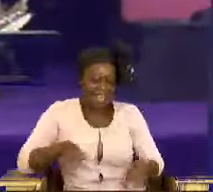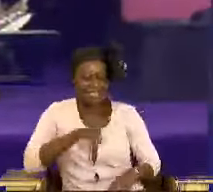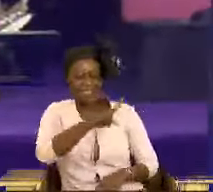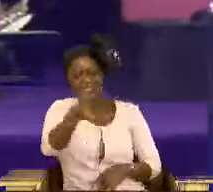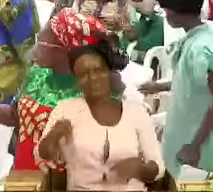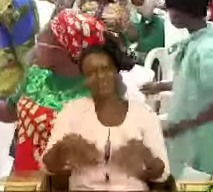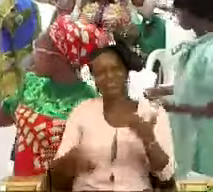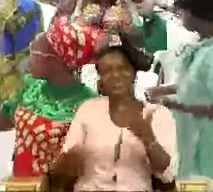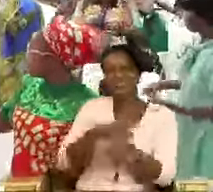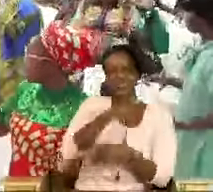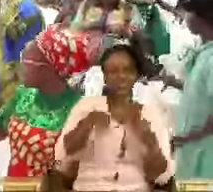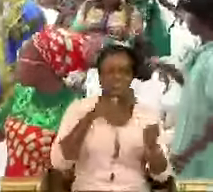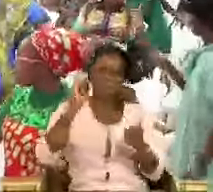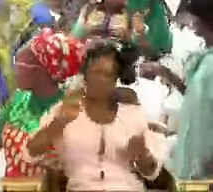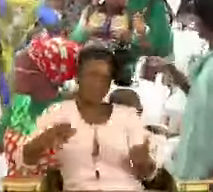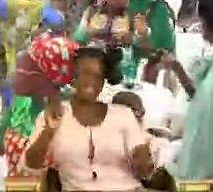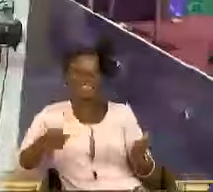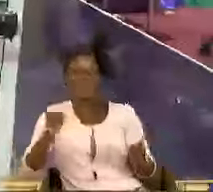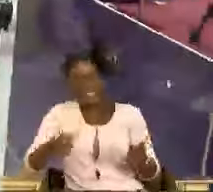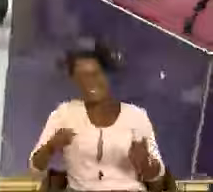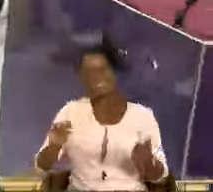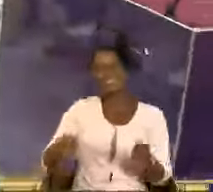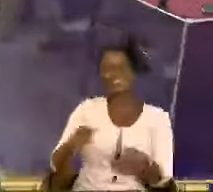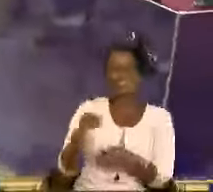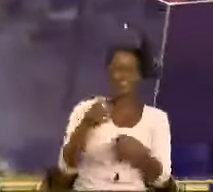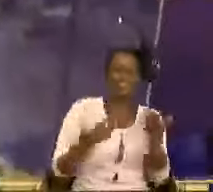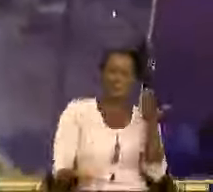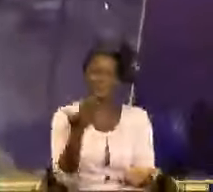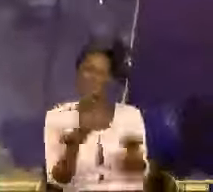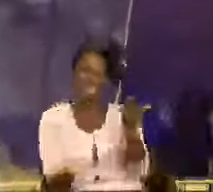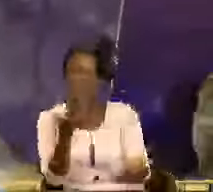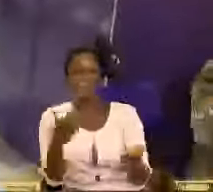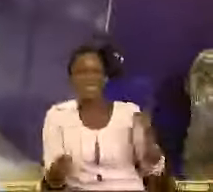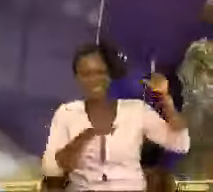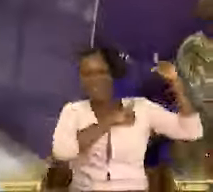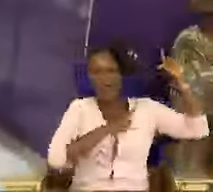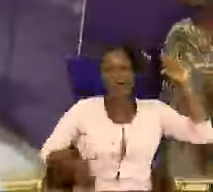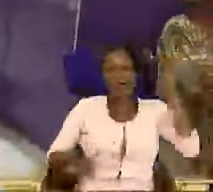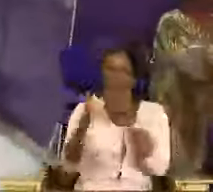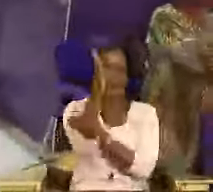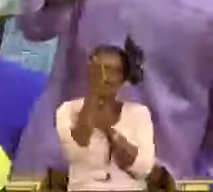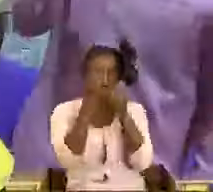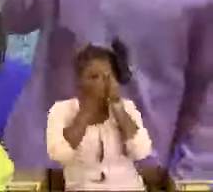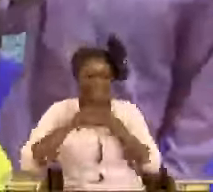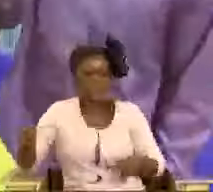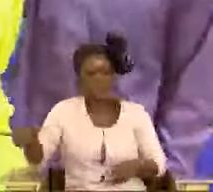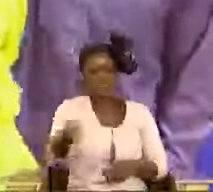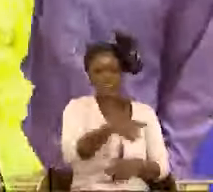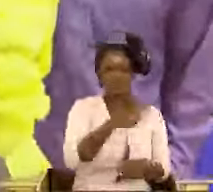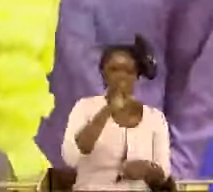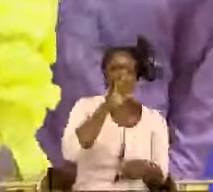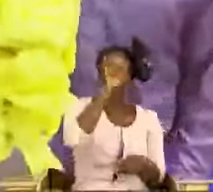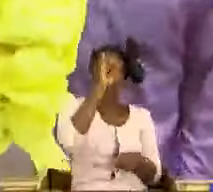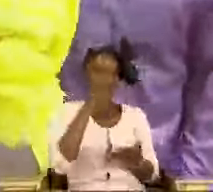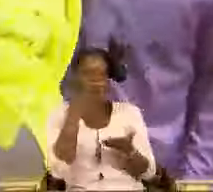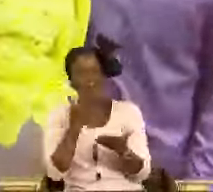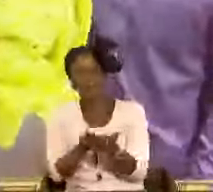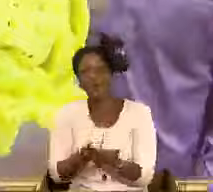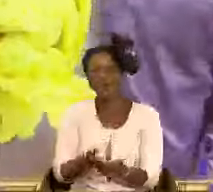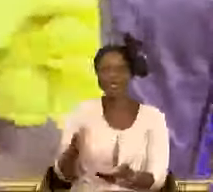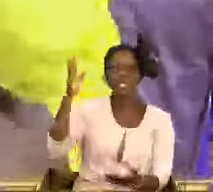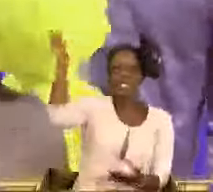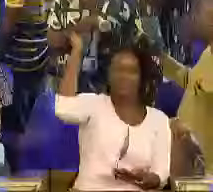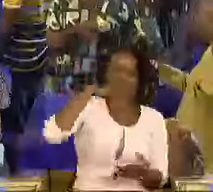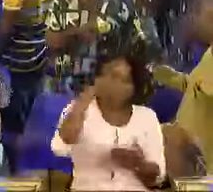real good oh real good oh real